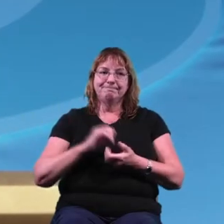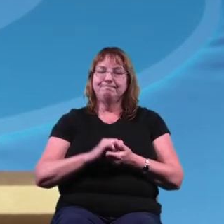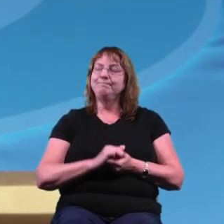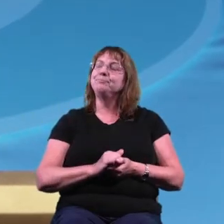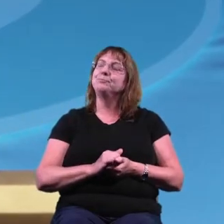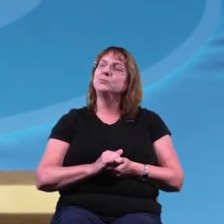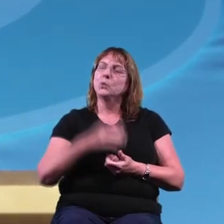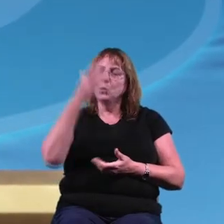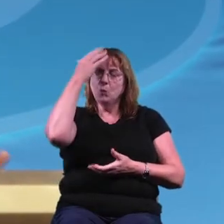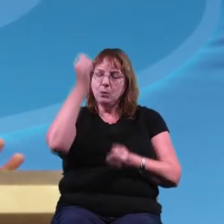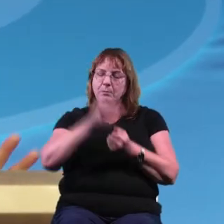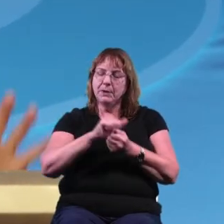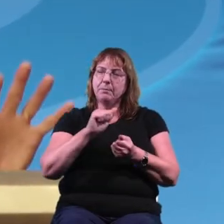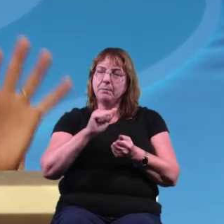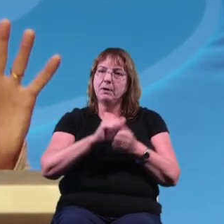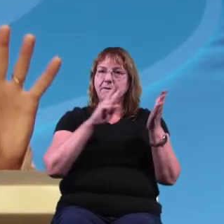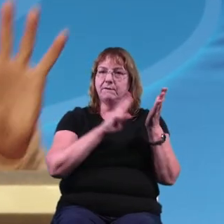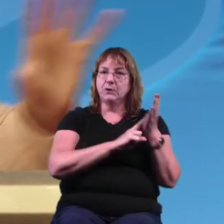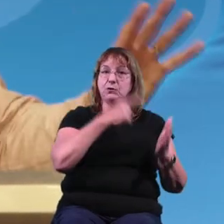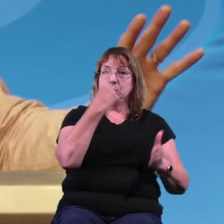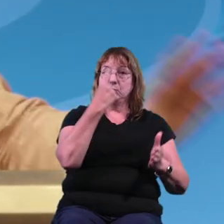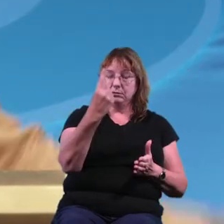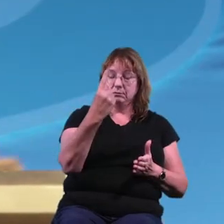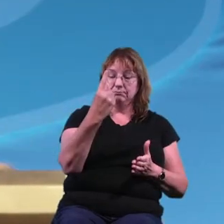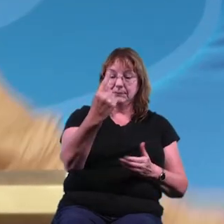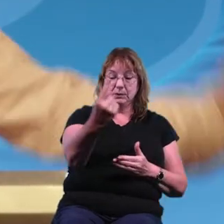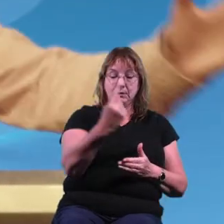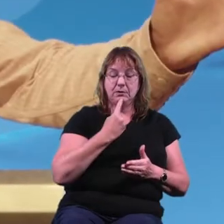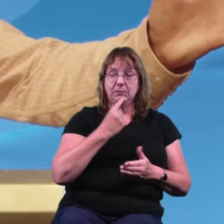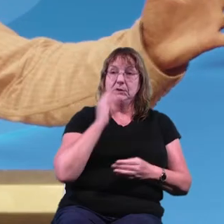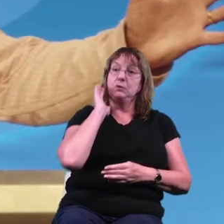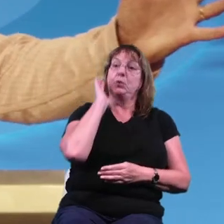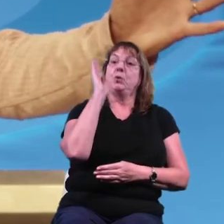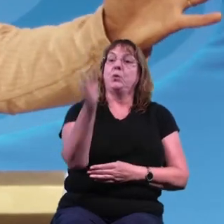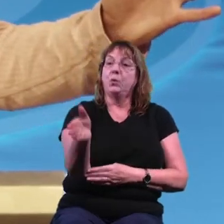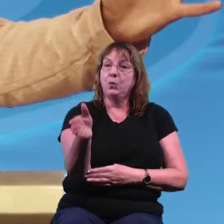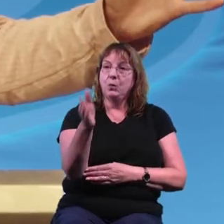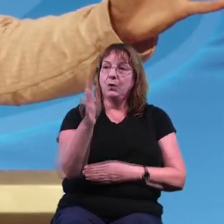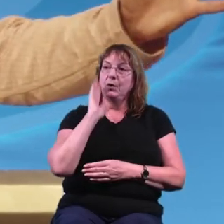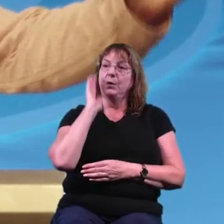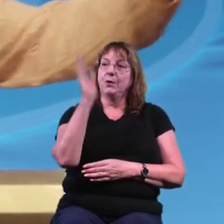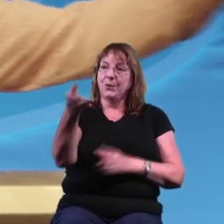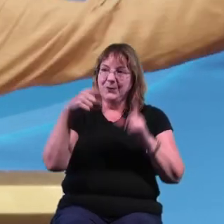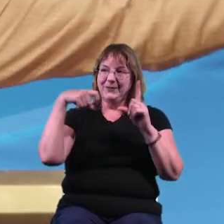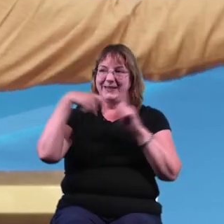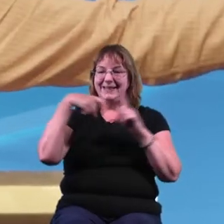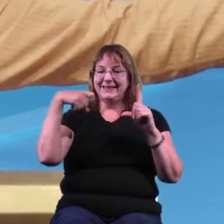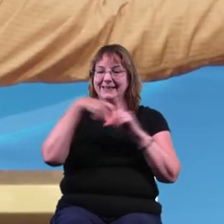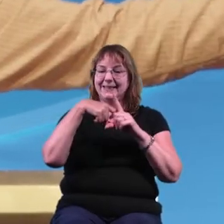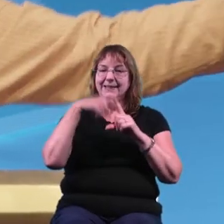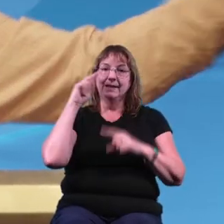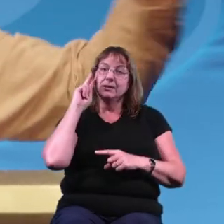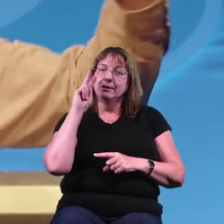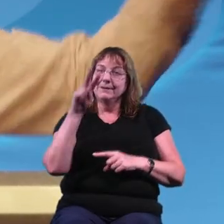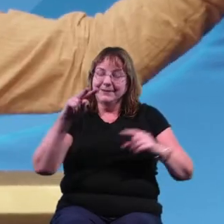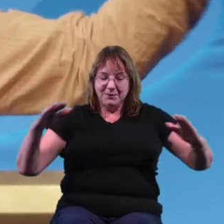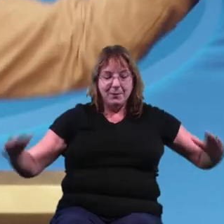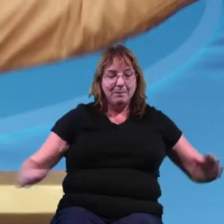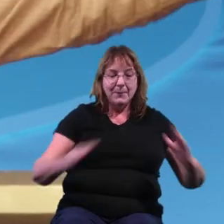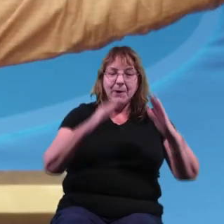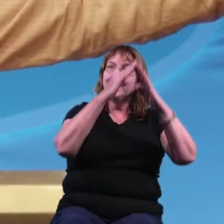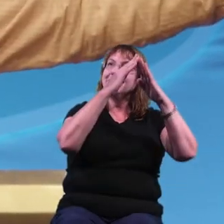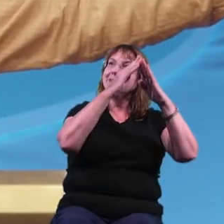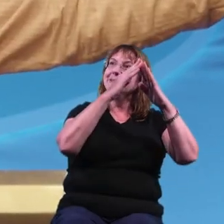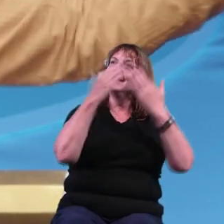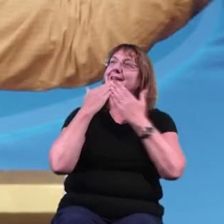So remember, verse 1 is come, as in go to. Let's go to Keswick. Let's see the mountains and give thanks to